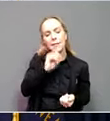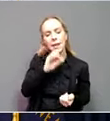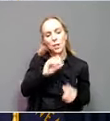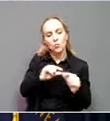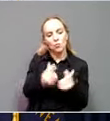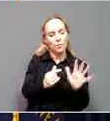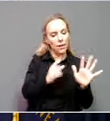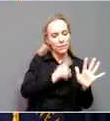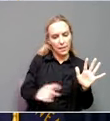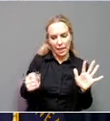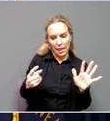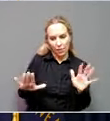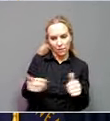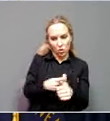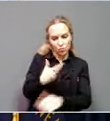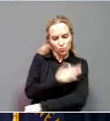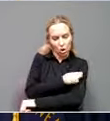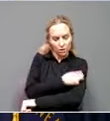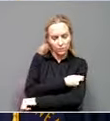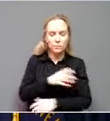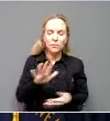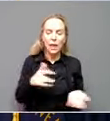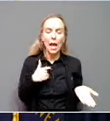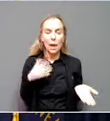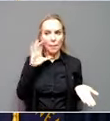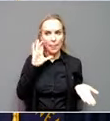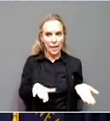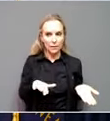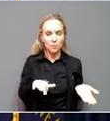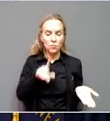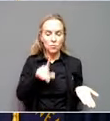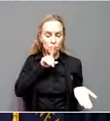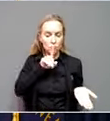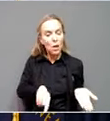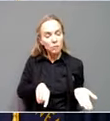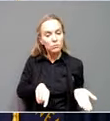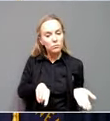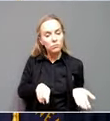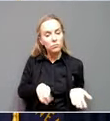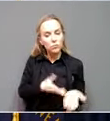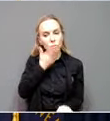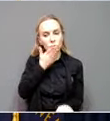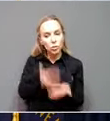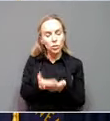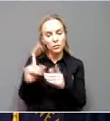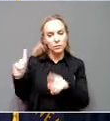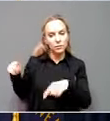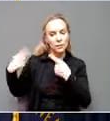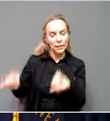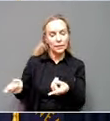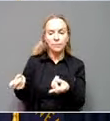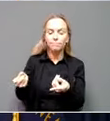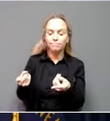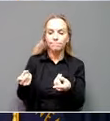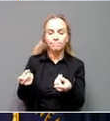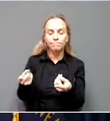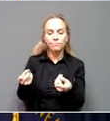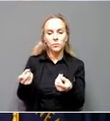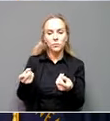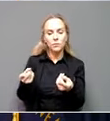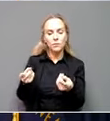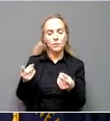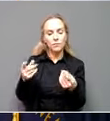So I believe that the response has been good since it opened up. Now, just because we open it